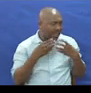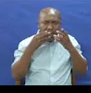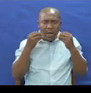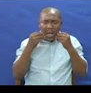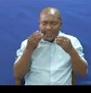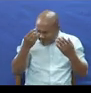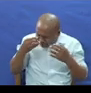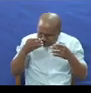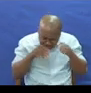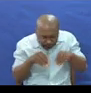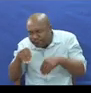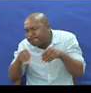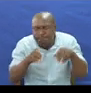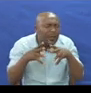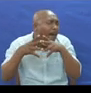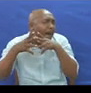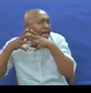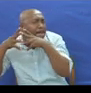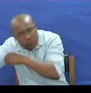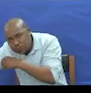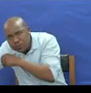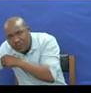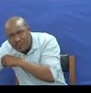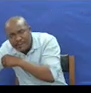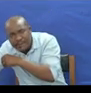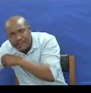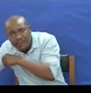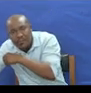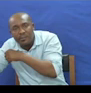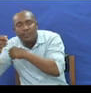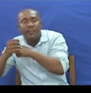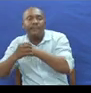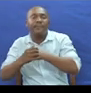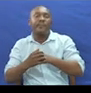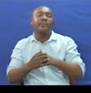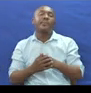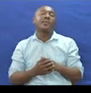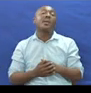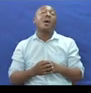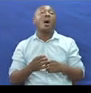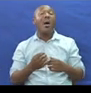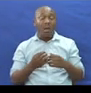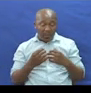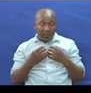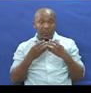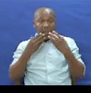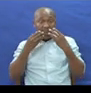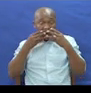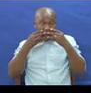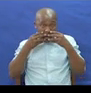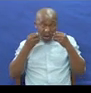tunnel and ran away. Tutu the